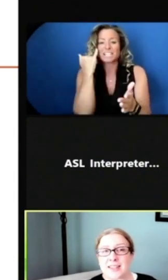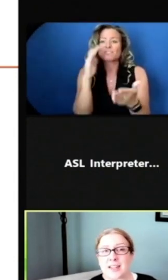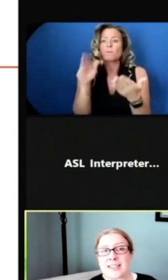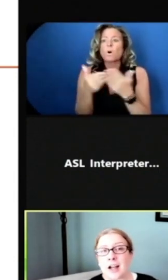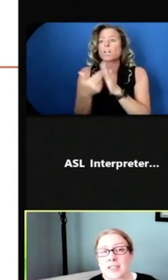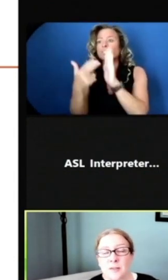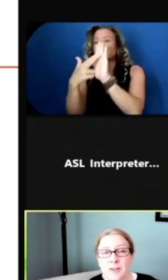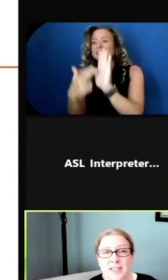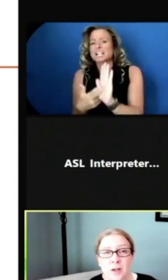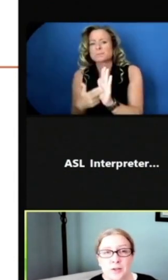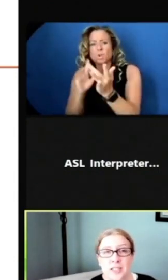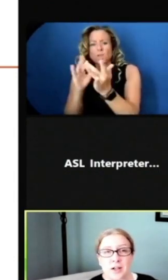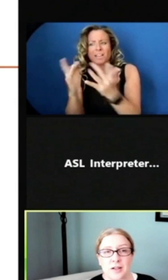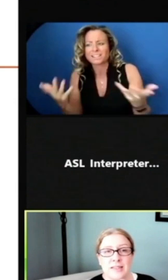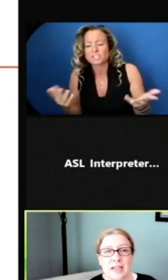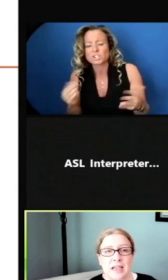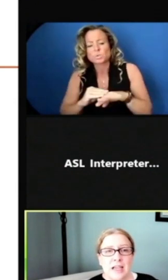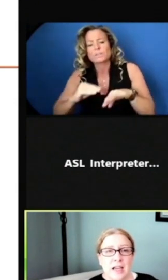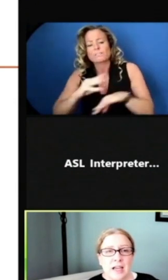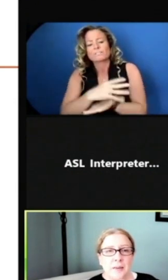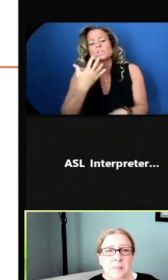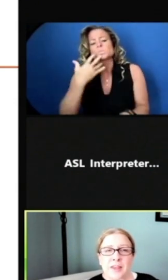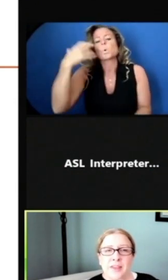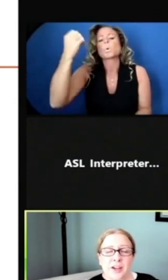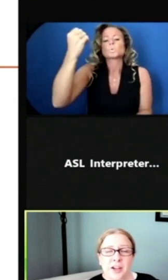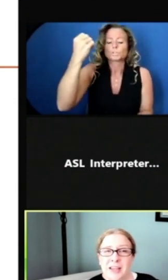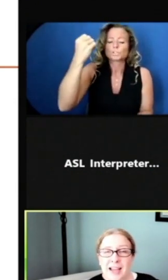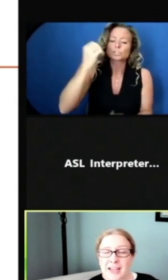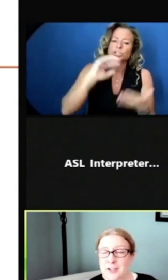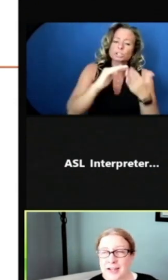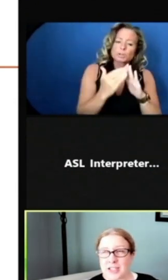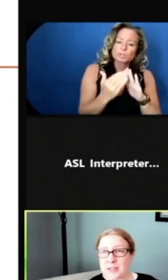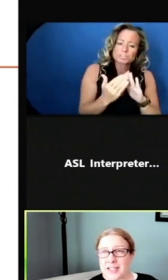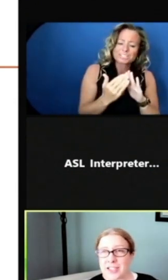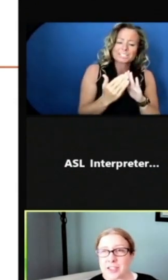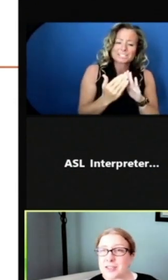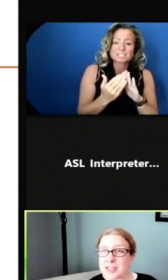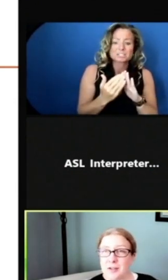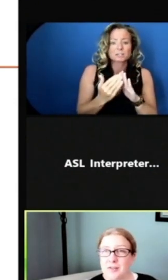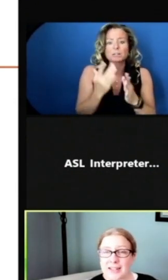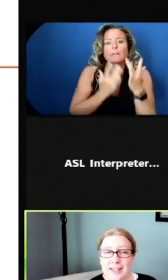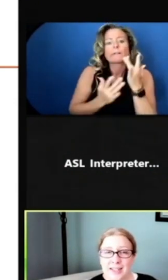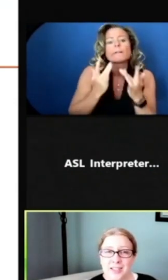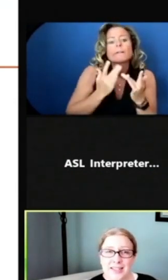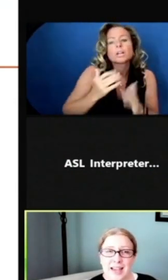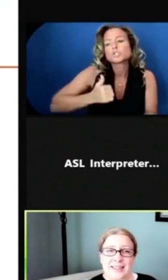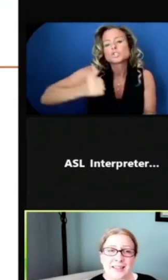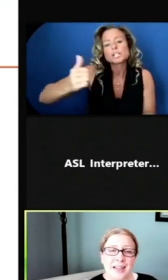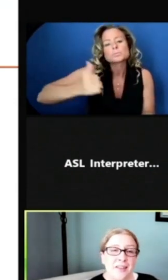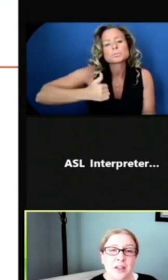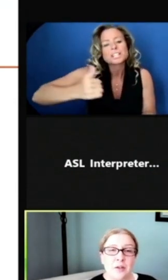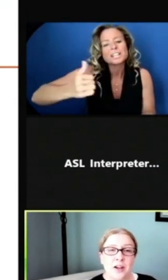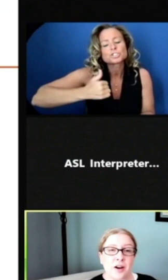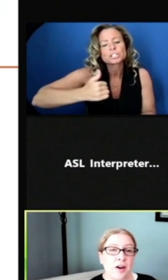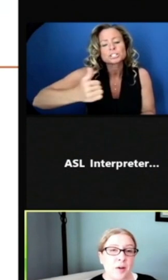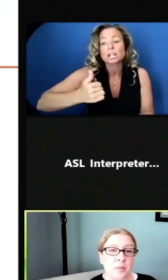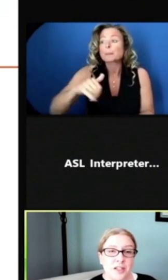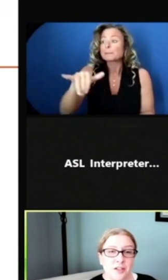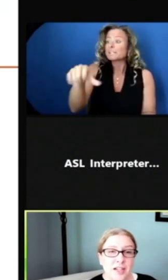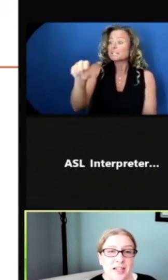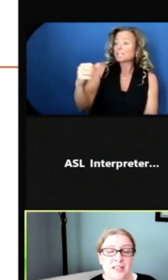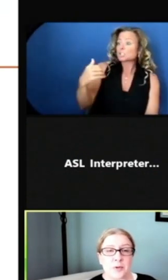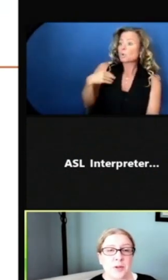are online. And so this also affects older adults. There can be a lack of transportation to vaccination sites. And even though there